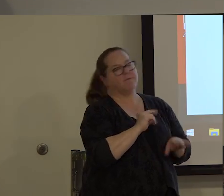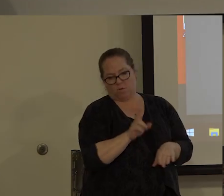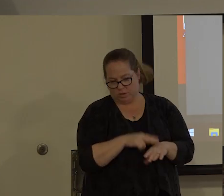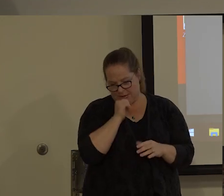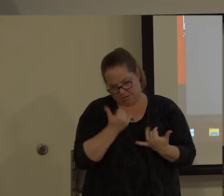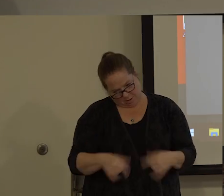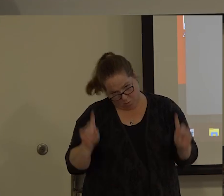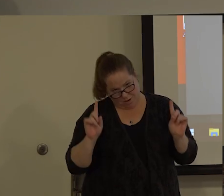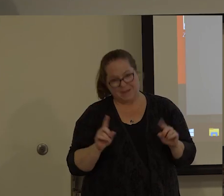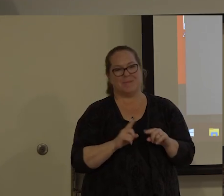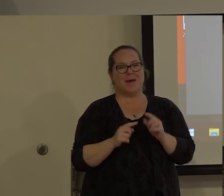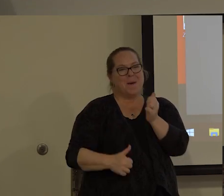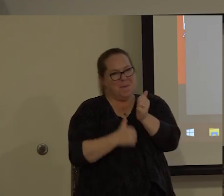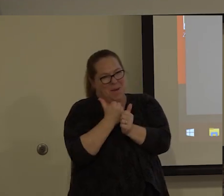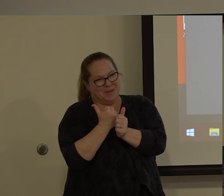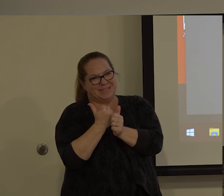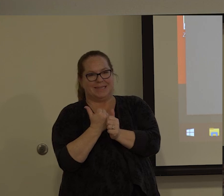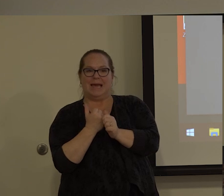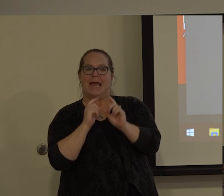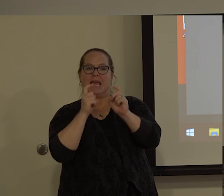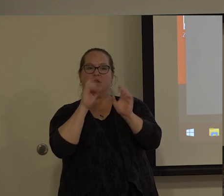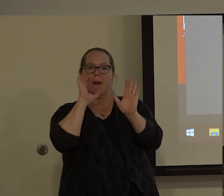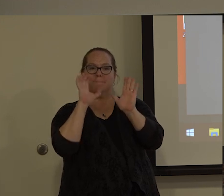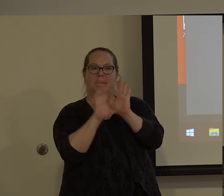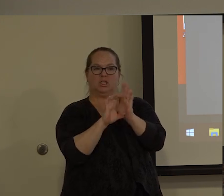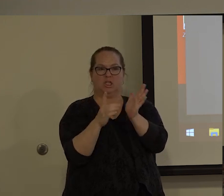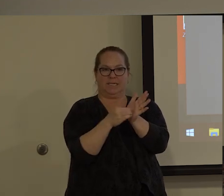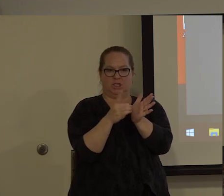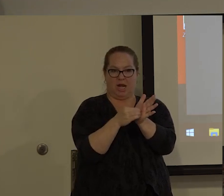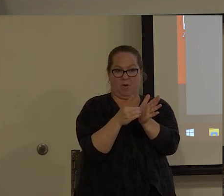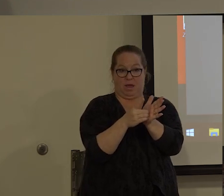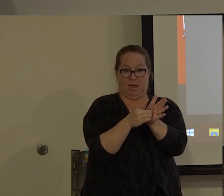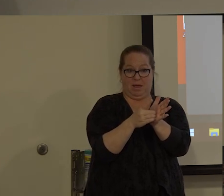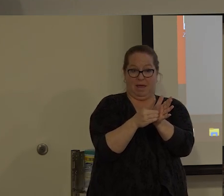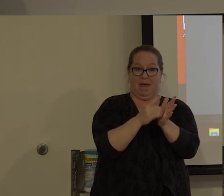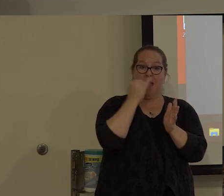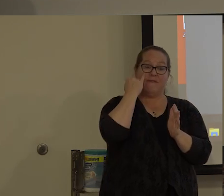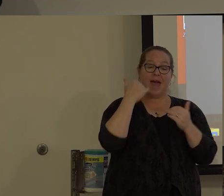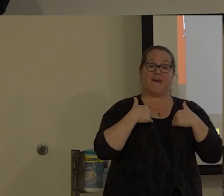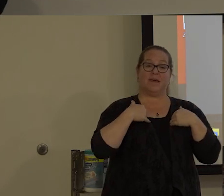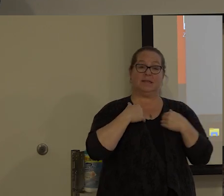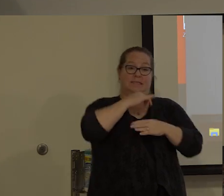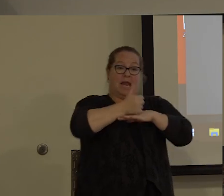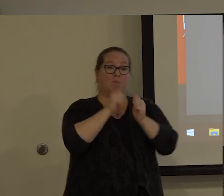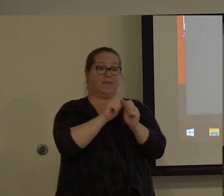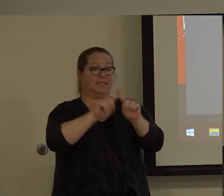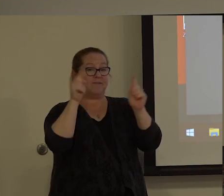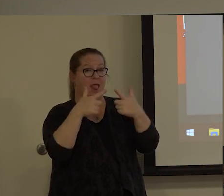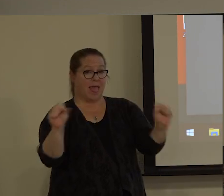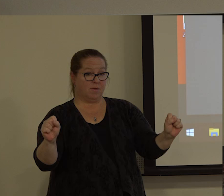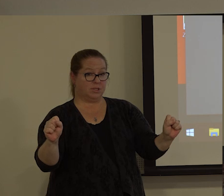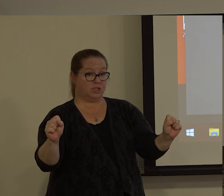it. In most cases, it gives you a picture dictionary. Oh, cool. And if I have this set to another language, I also will have